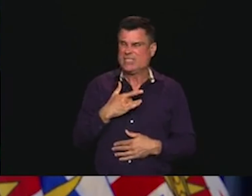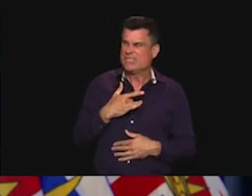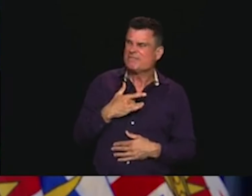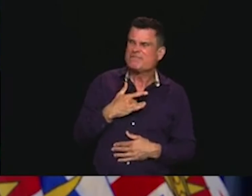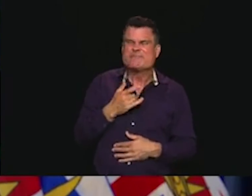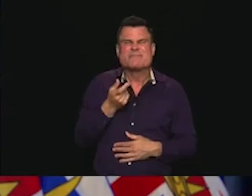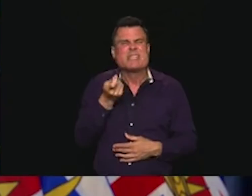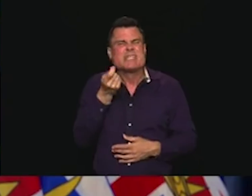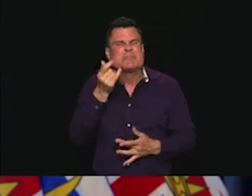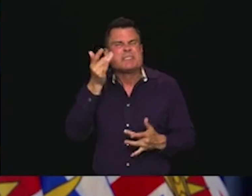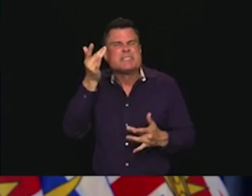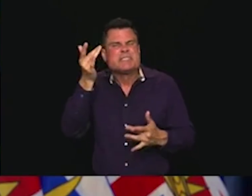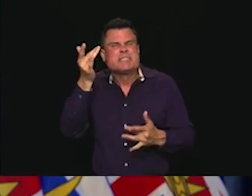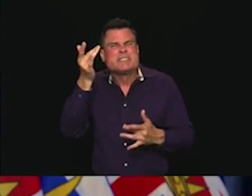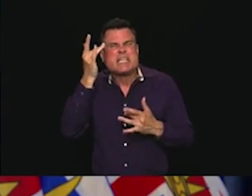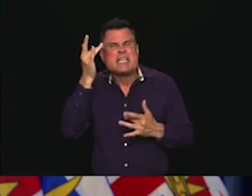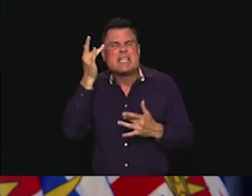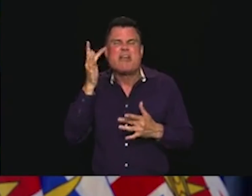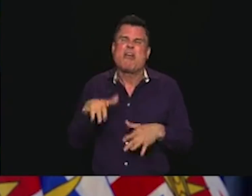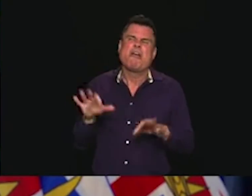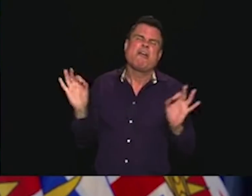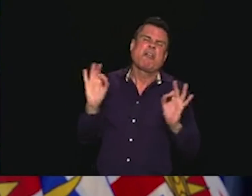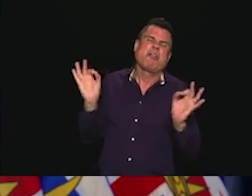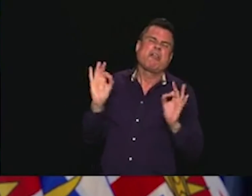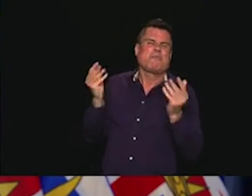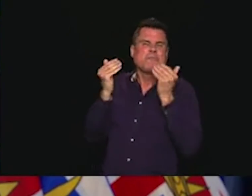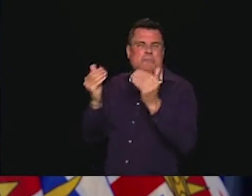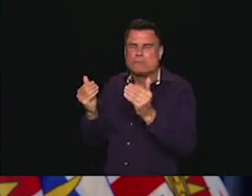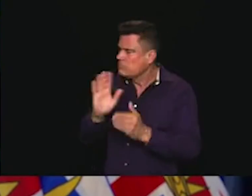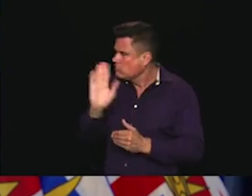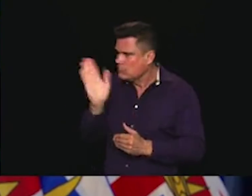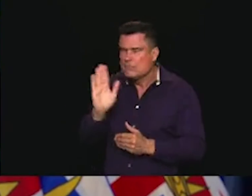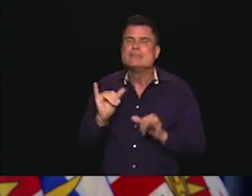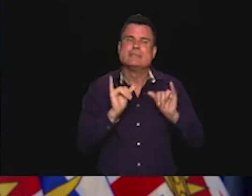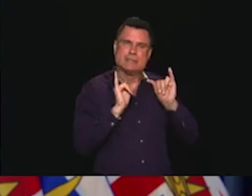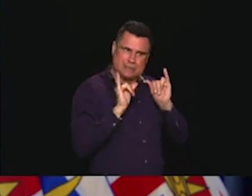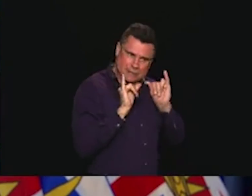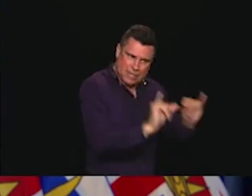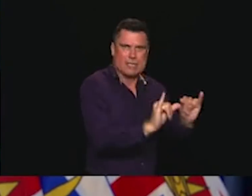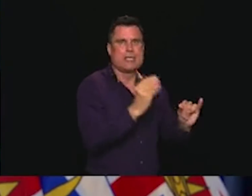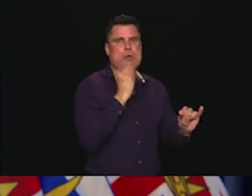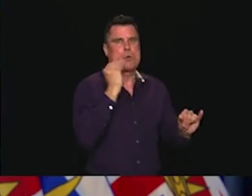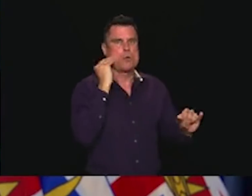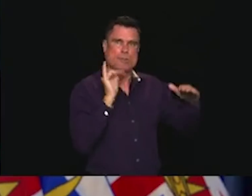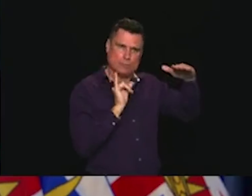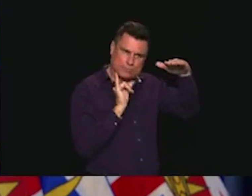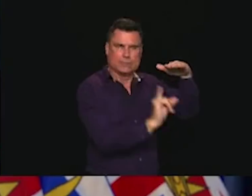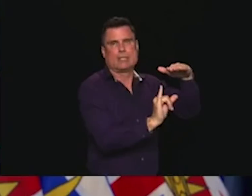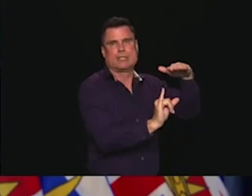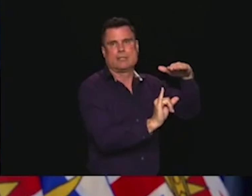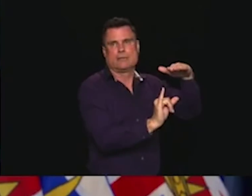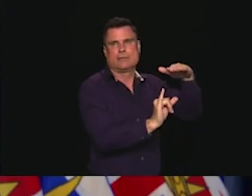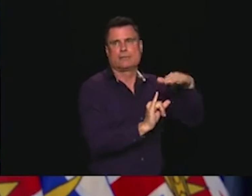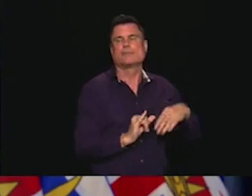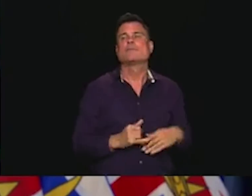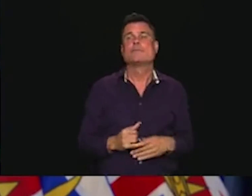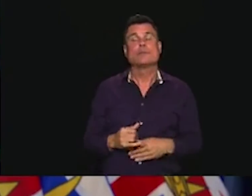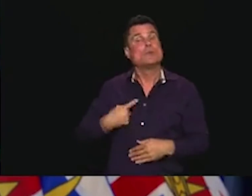other and ourselves are the same. And that is the same things that we have been talking about for many